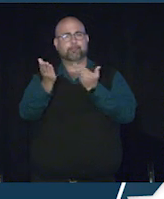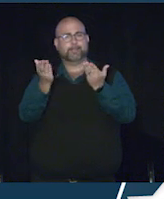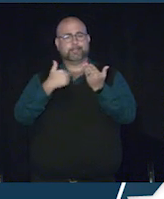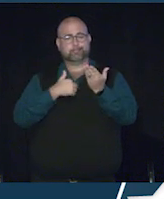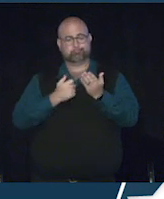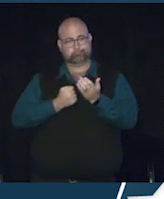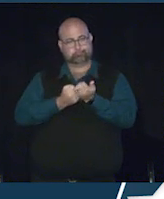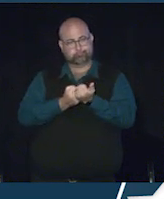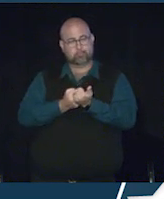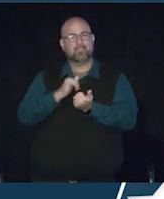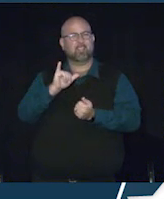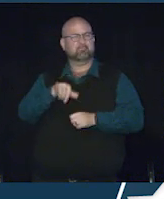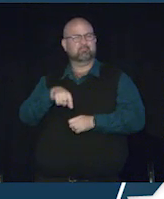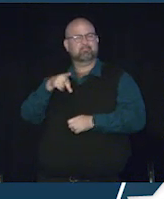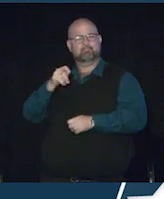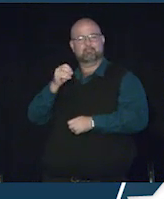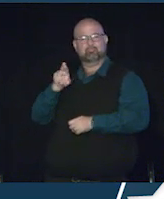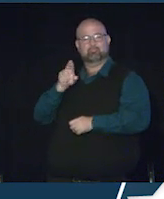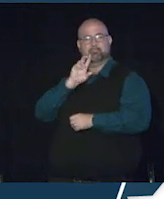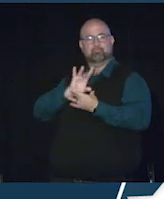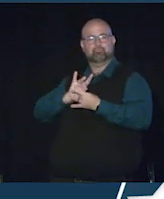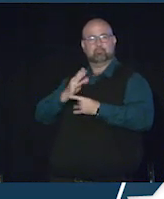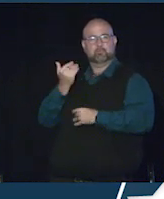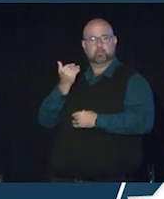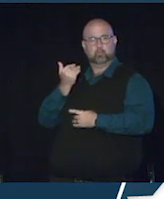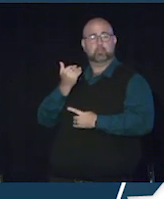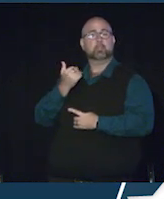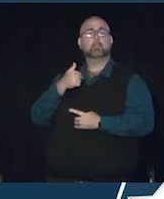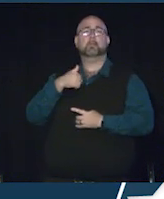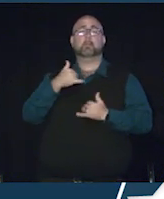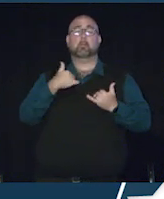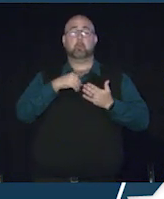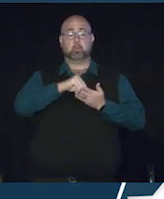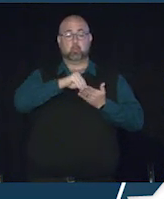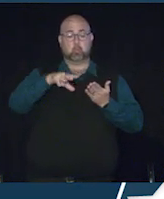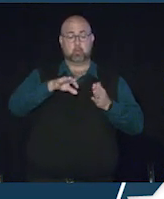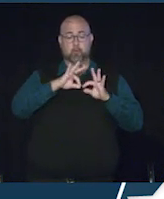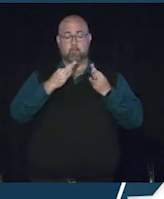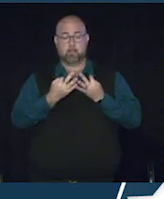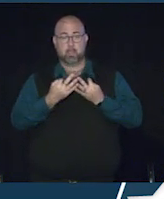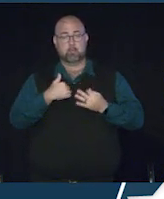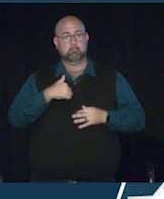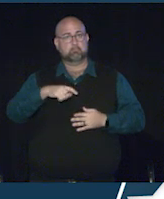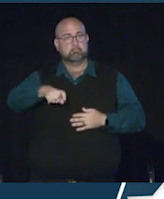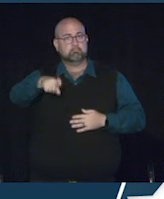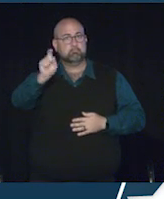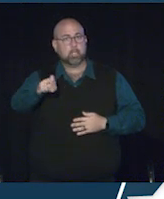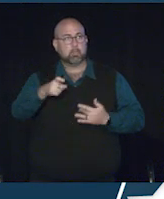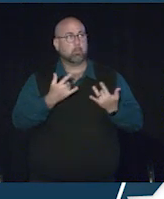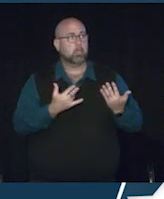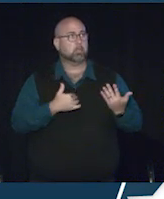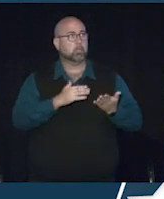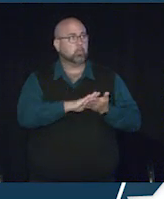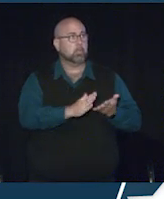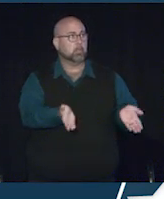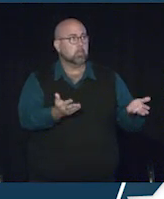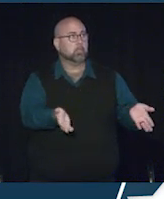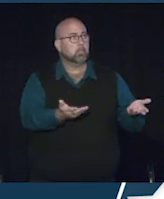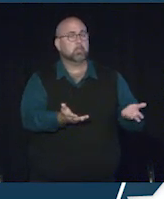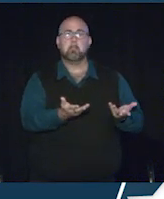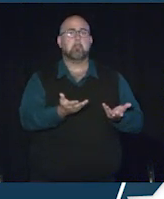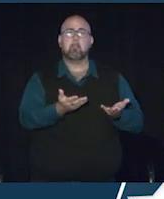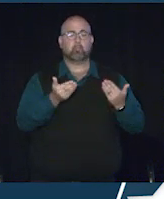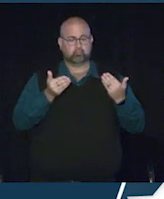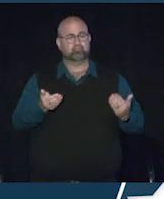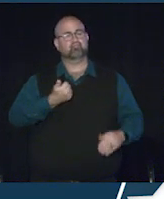services that Peter mentioned earlier. However, a student or family doesn't have to wait on the school to submit a referral. They are